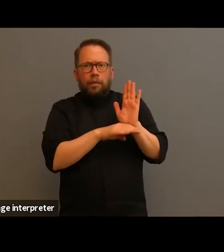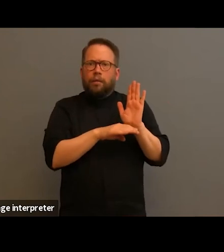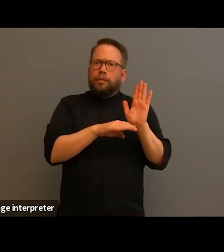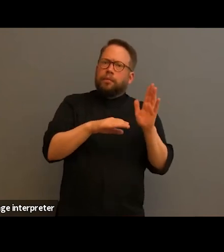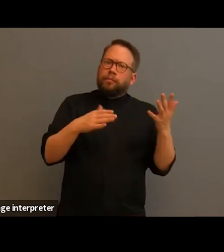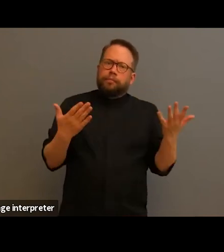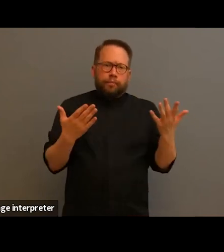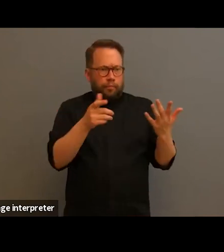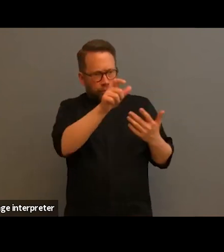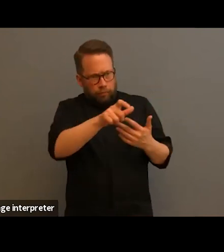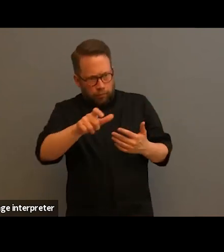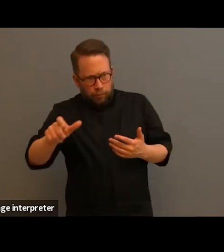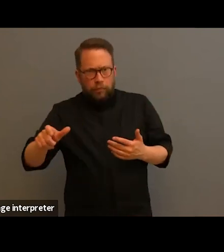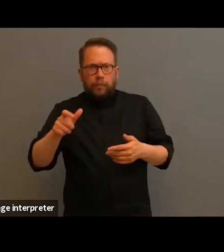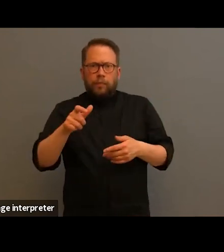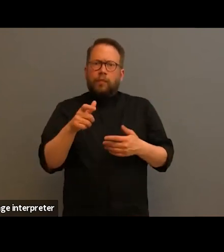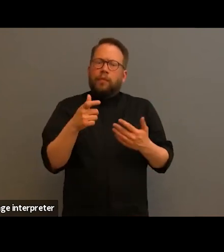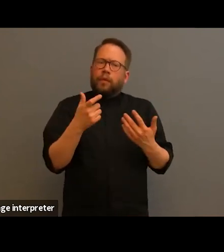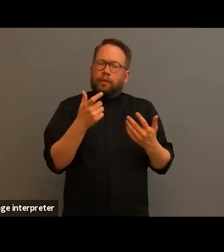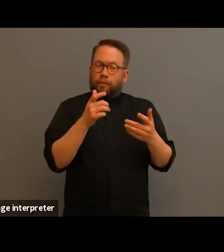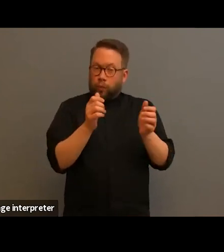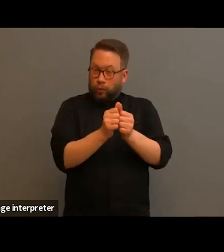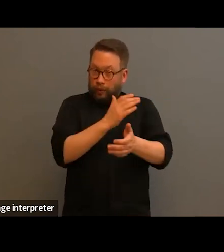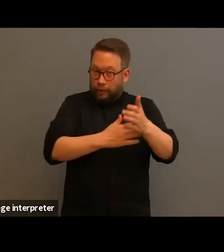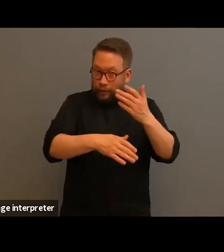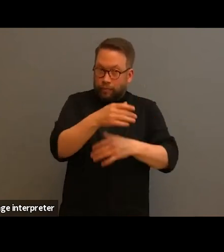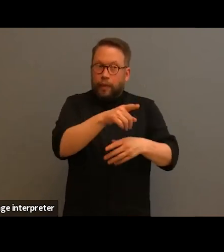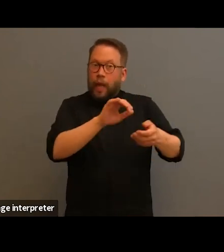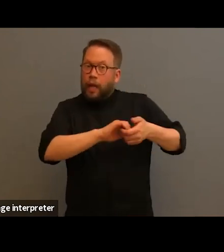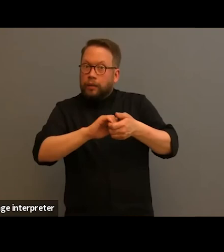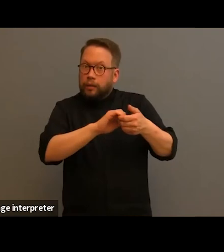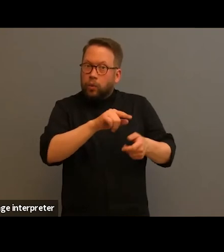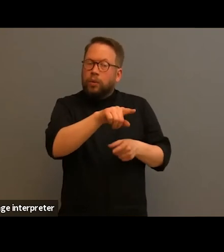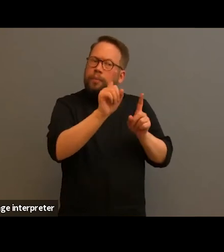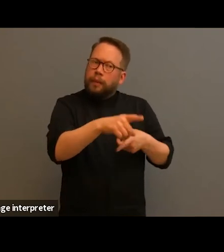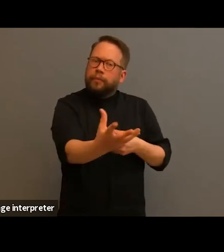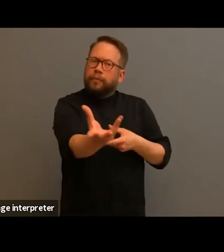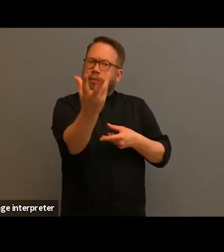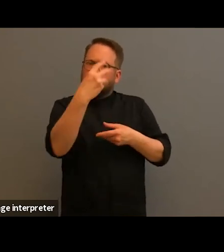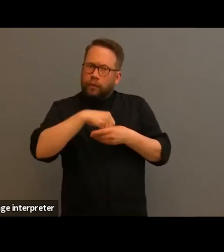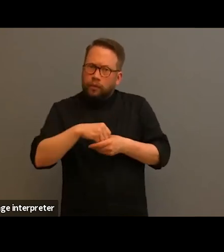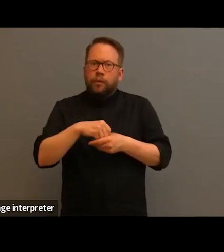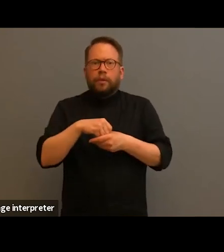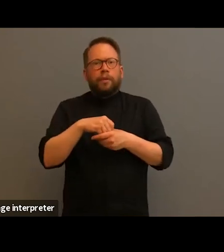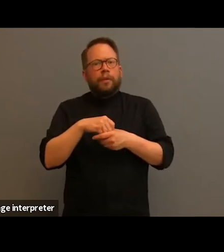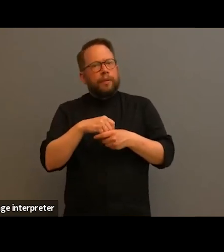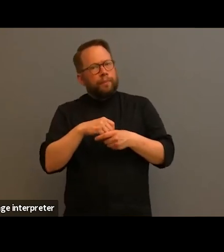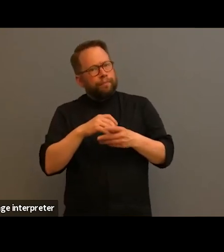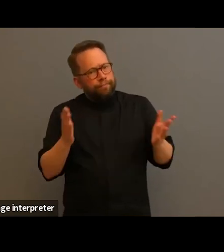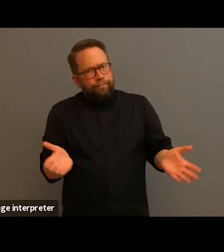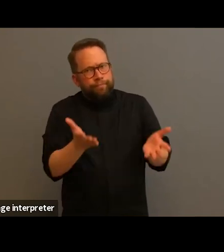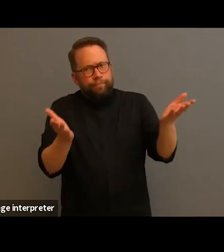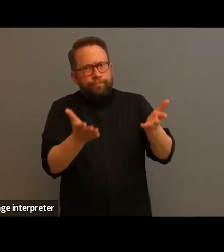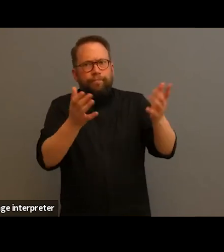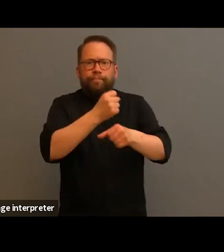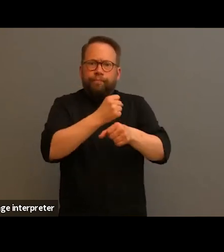organizations. They must include measures towards university designed workplaces as well as